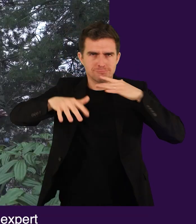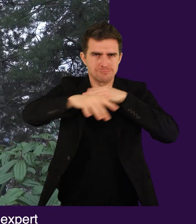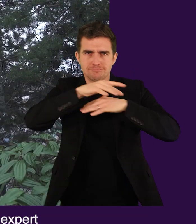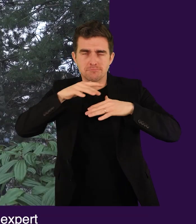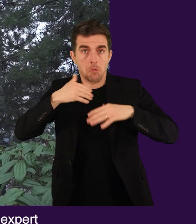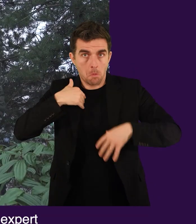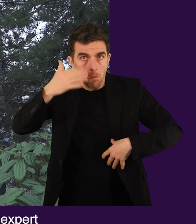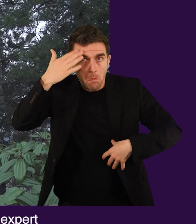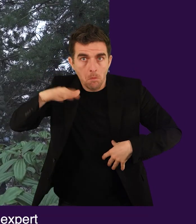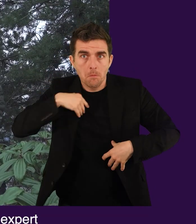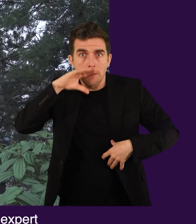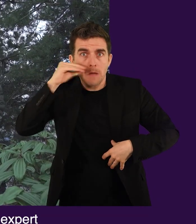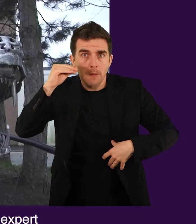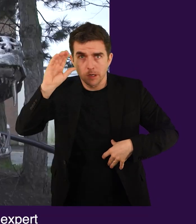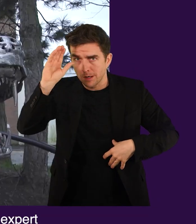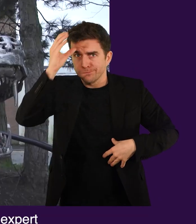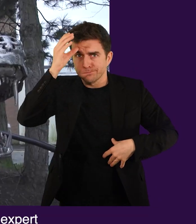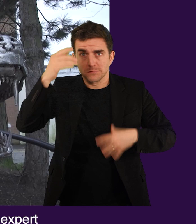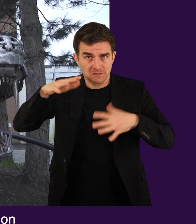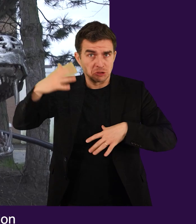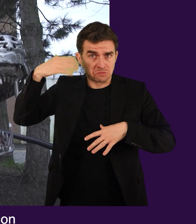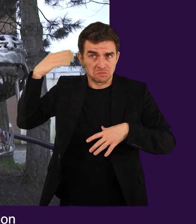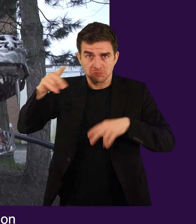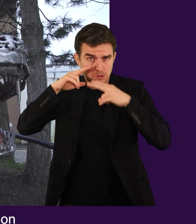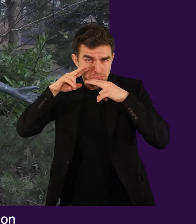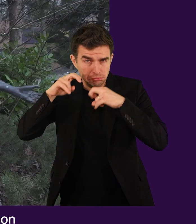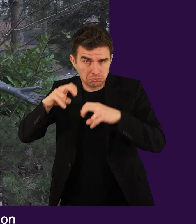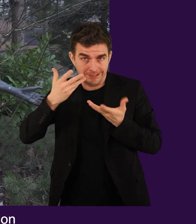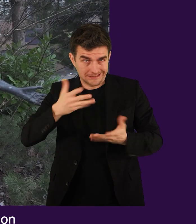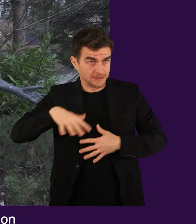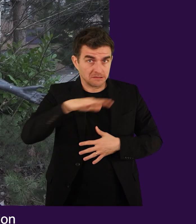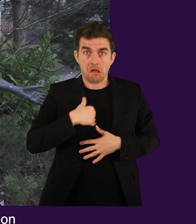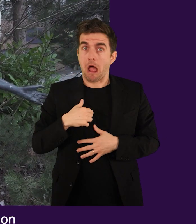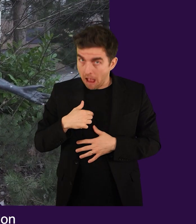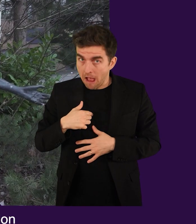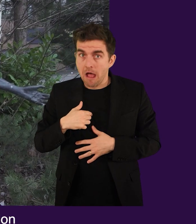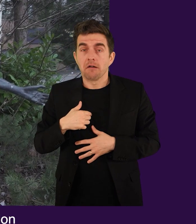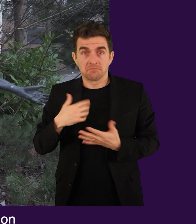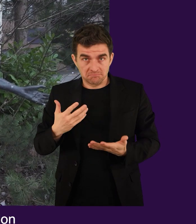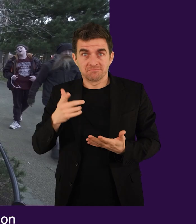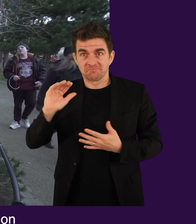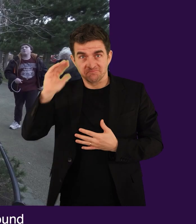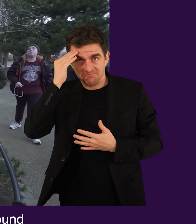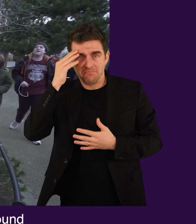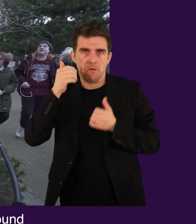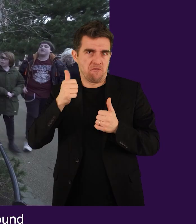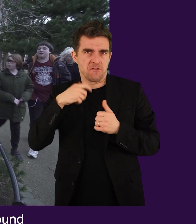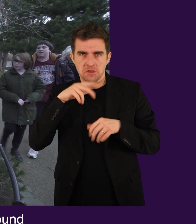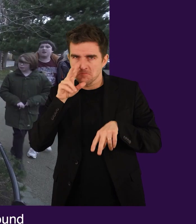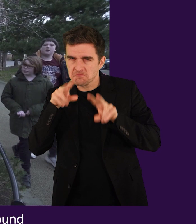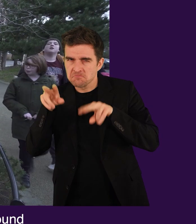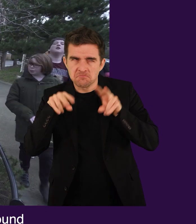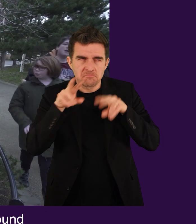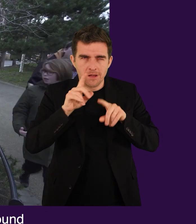I didn't know my dad was an expert in C.S. Lewis since he did his dissertation on Narnia. It's a great place